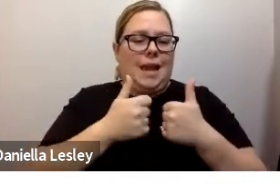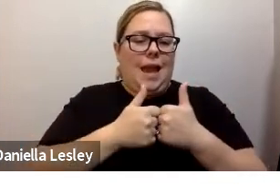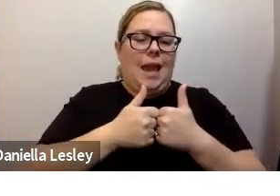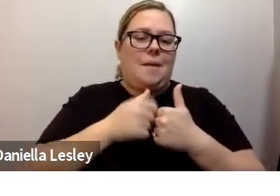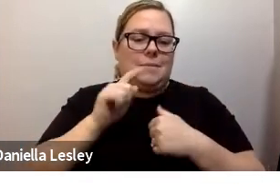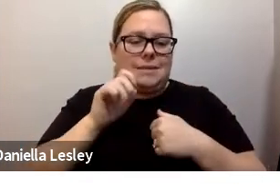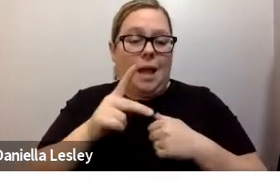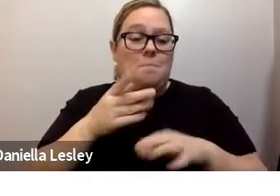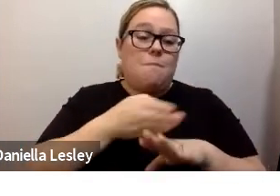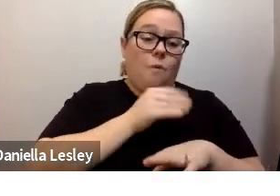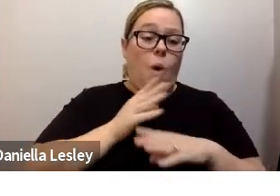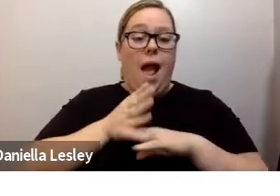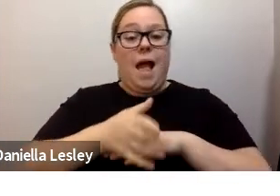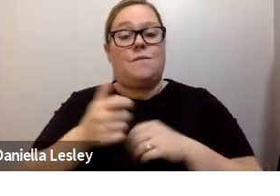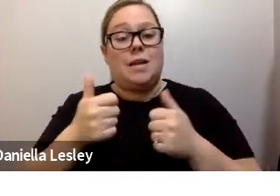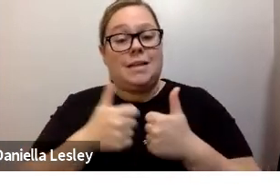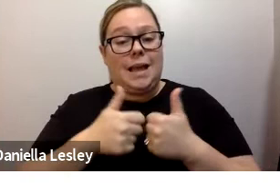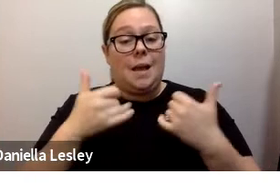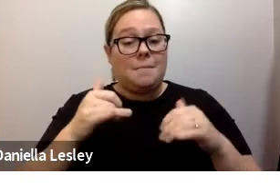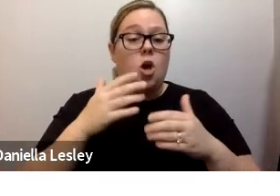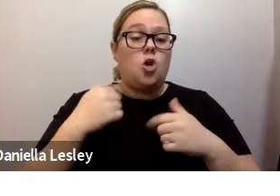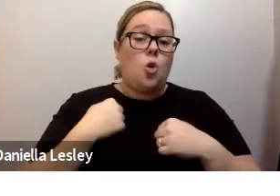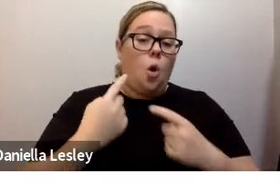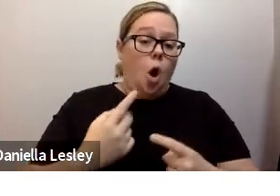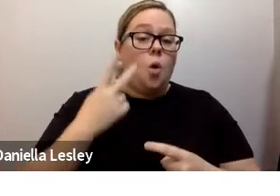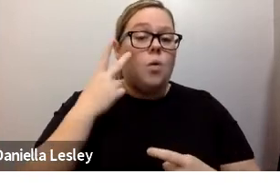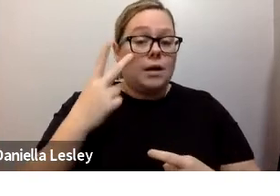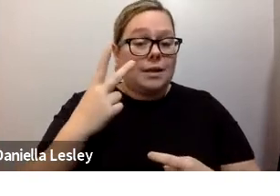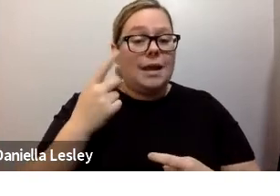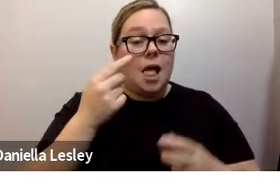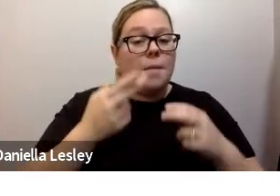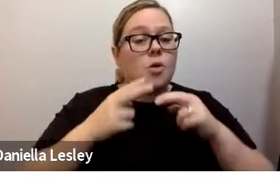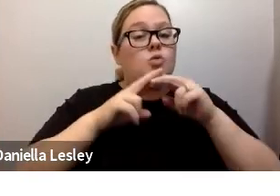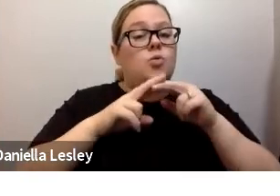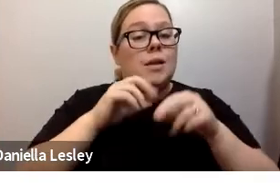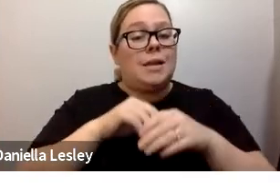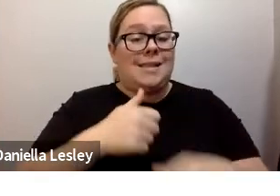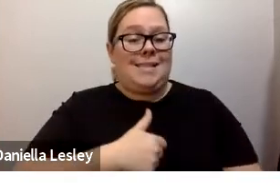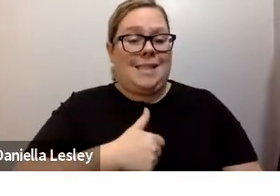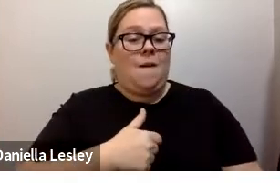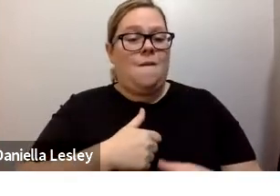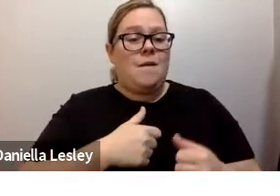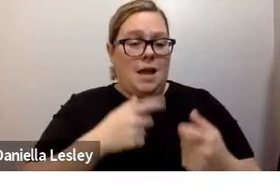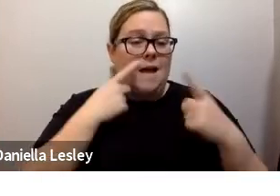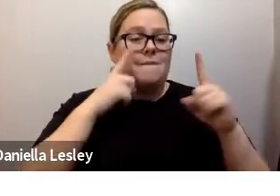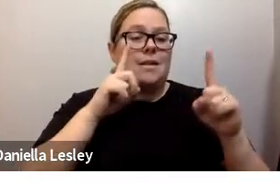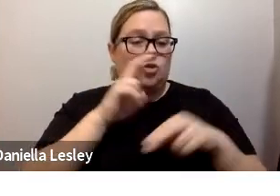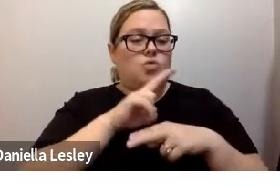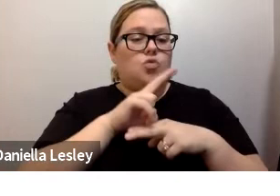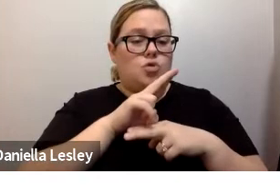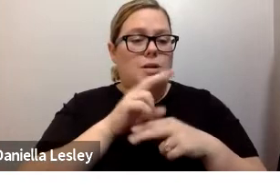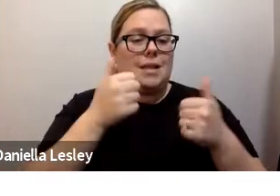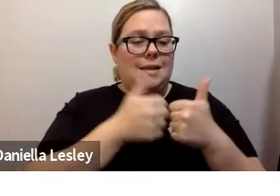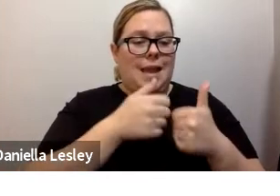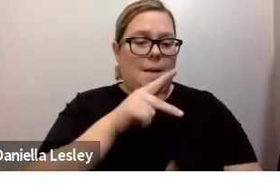after gameplay, so far we have seen a slight increase in their self-efficacy using the game plank, whereas